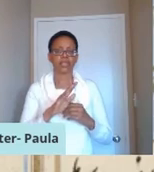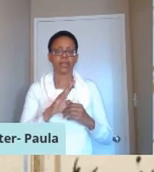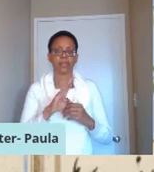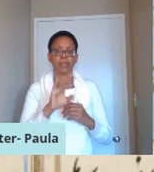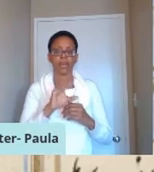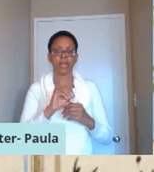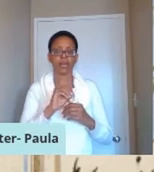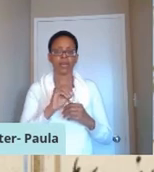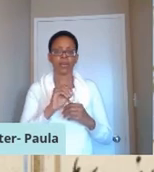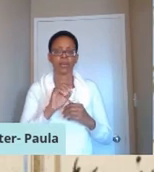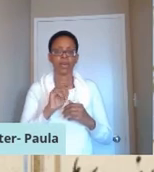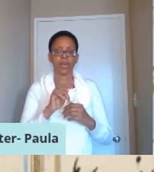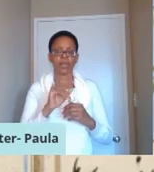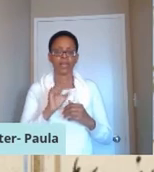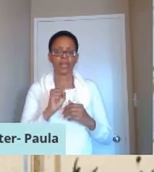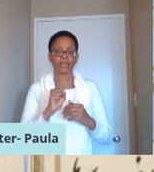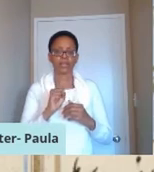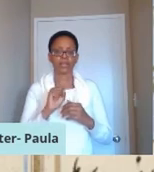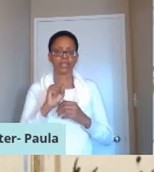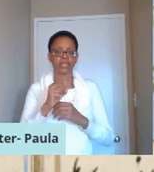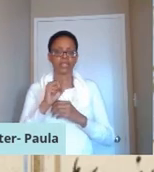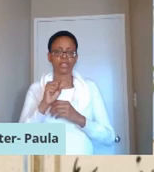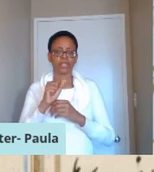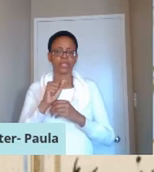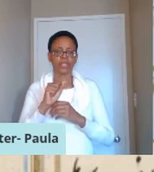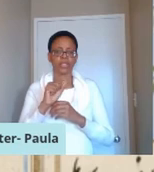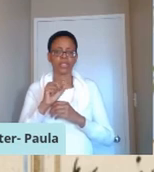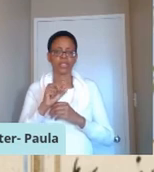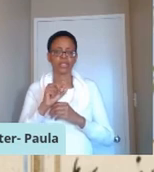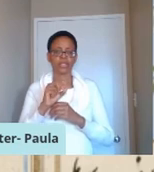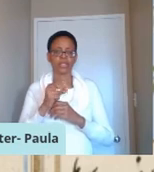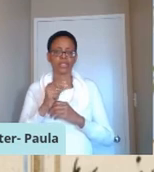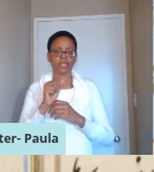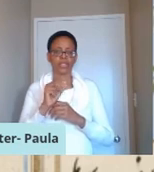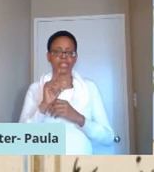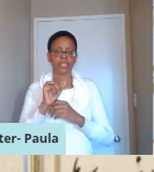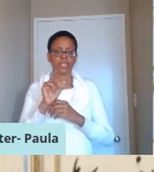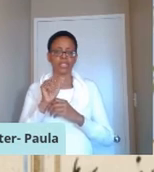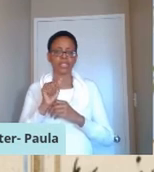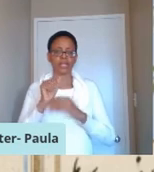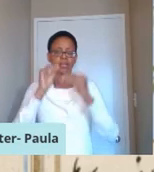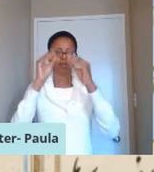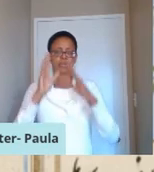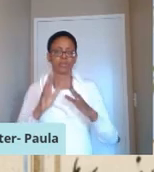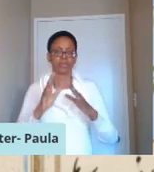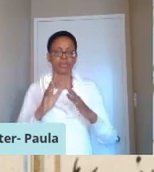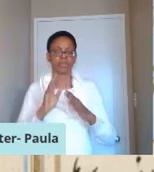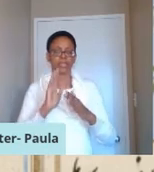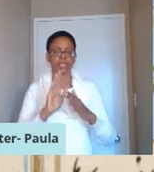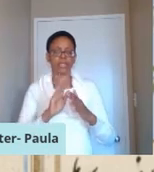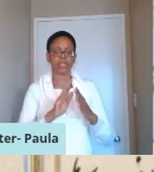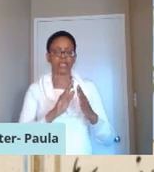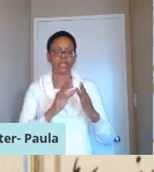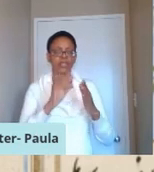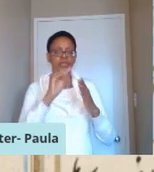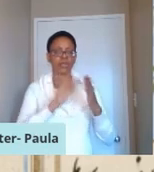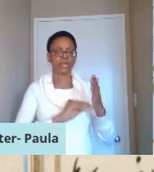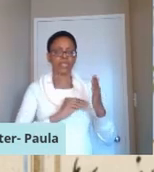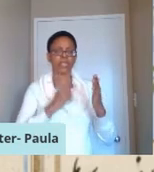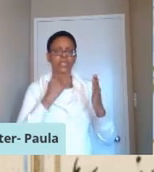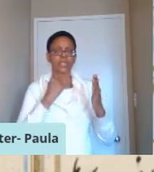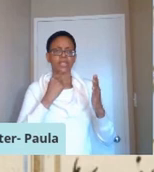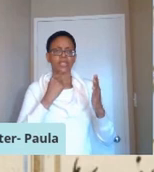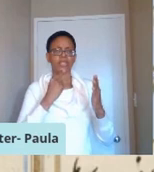Ethics Principle and Application, Professor Abdulaziz Sachadina states that two essential areas of human